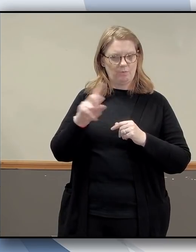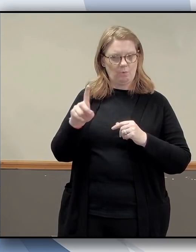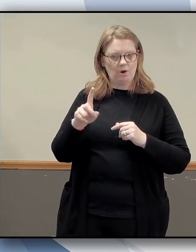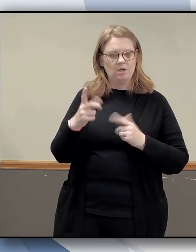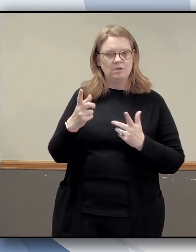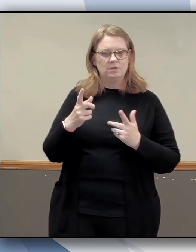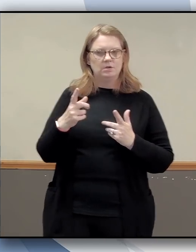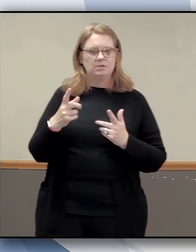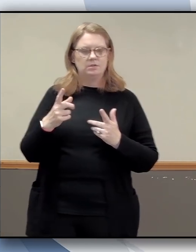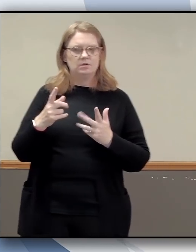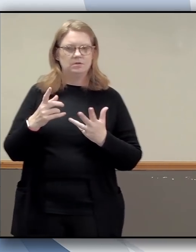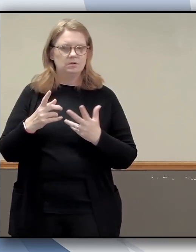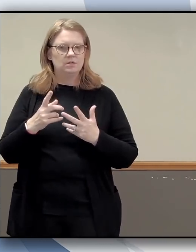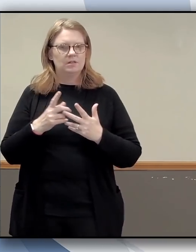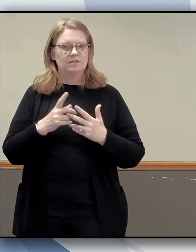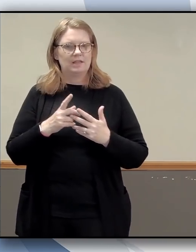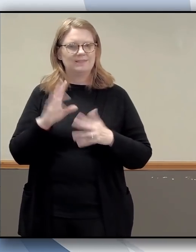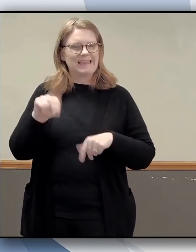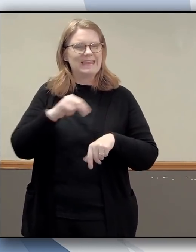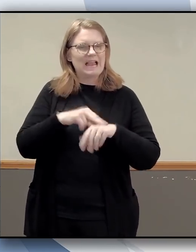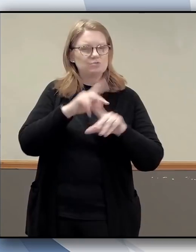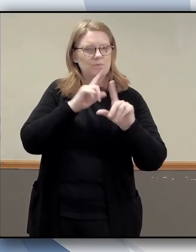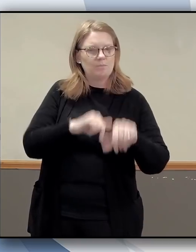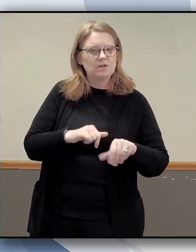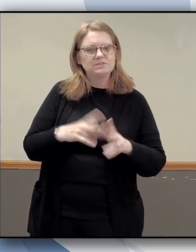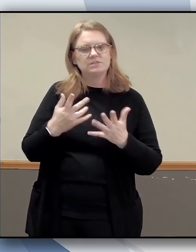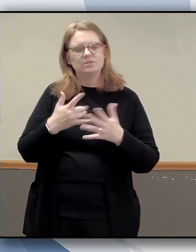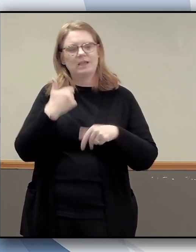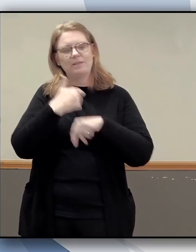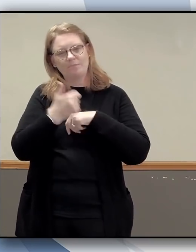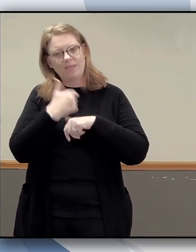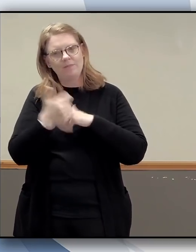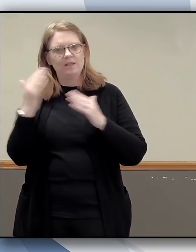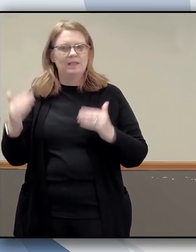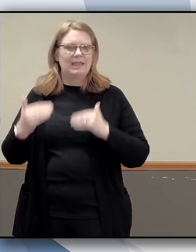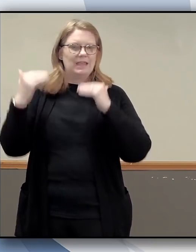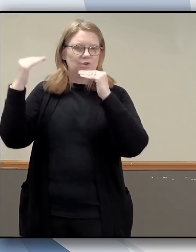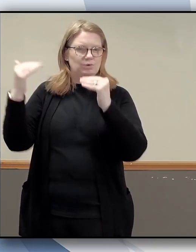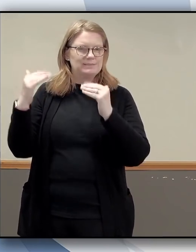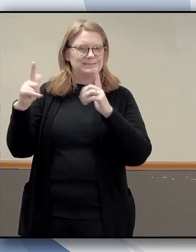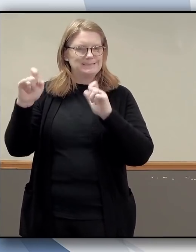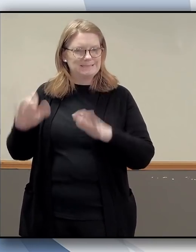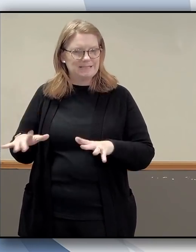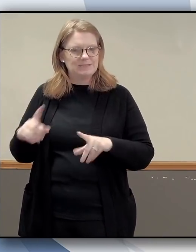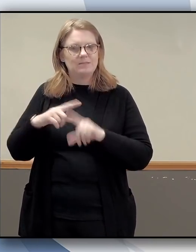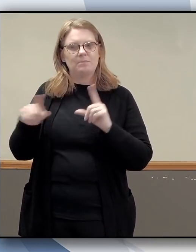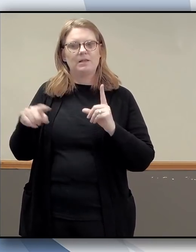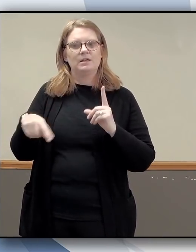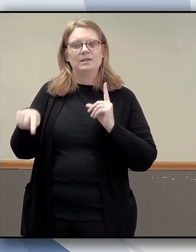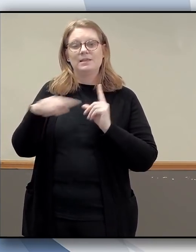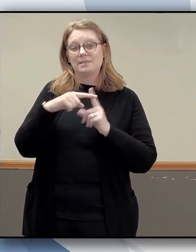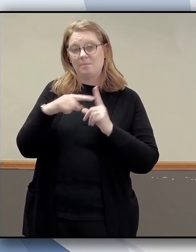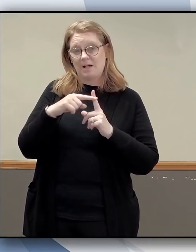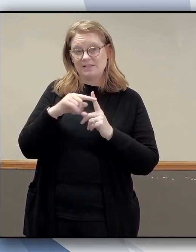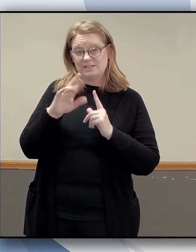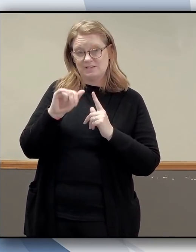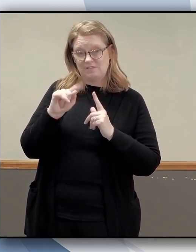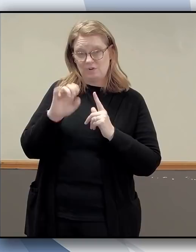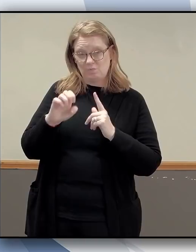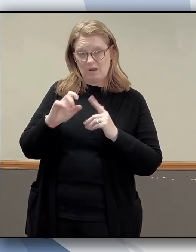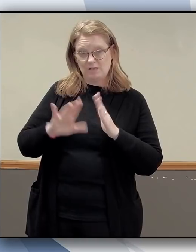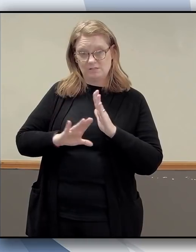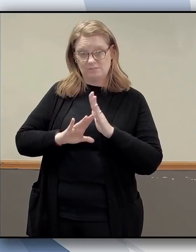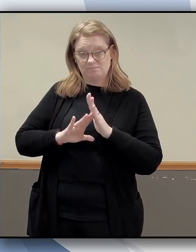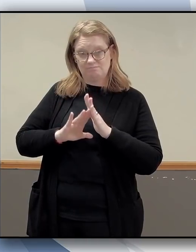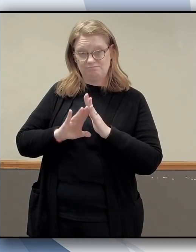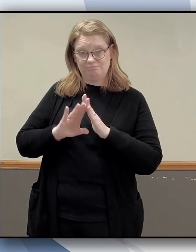You blame a lot of it on the increased testing that we have. We have higher levels of testing, but the positivity rate just continues to skyrocket. And